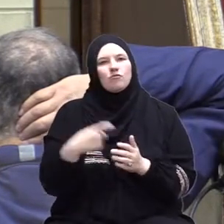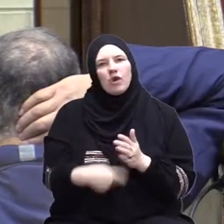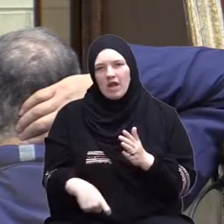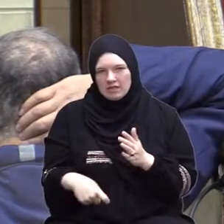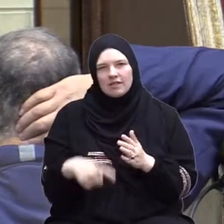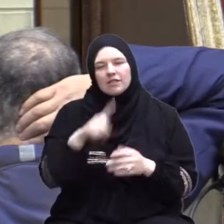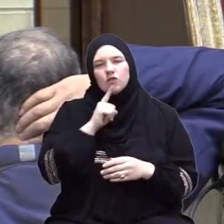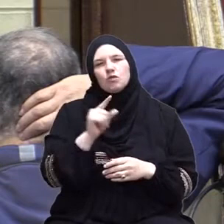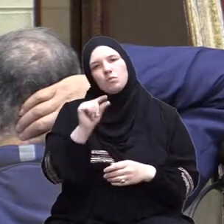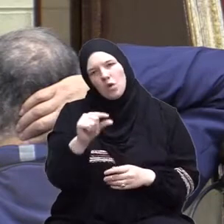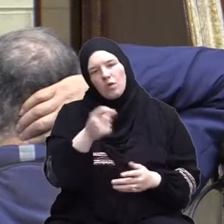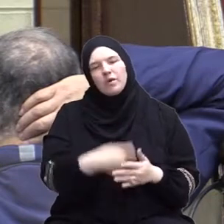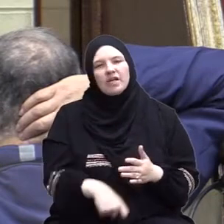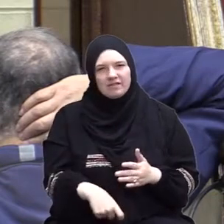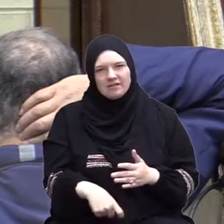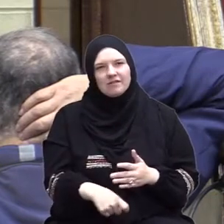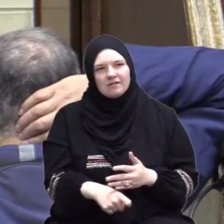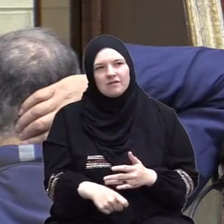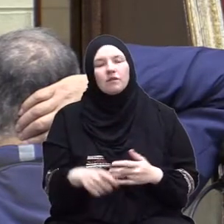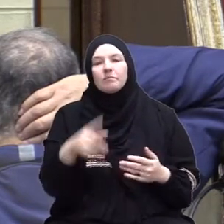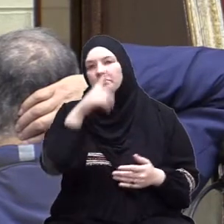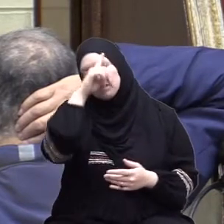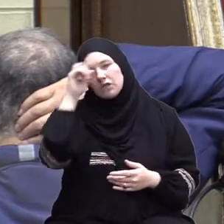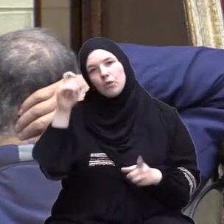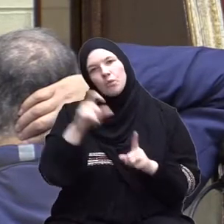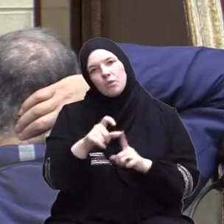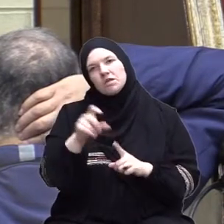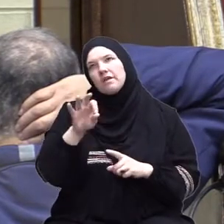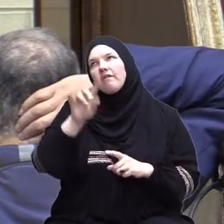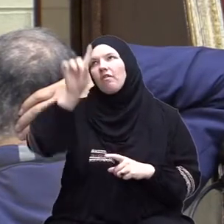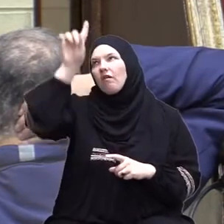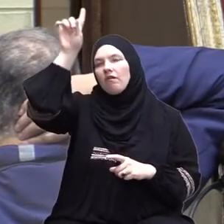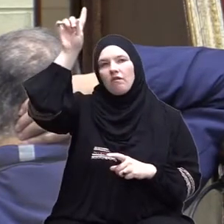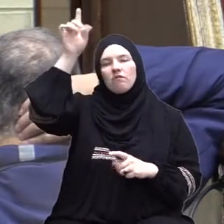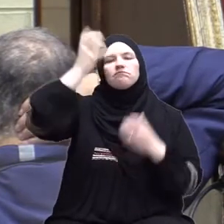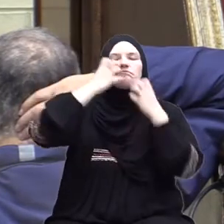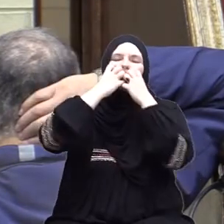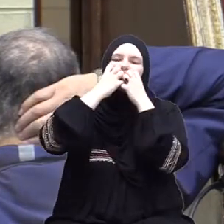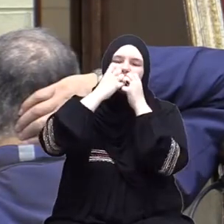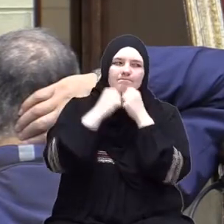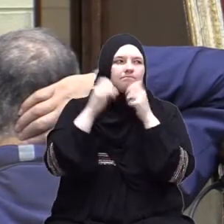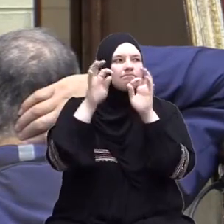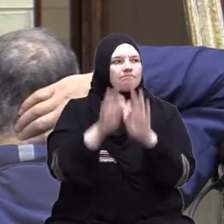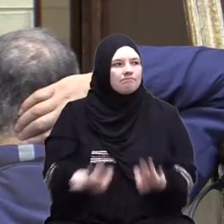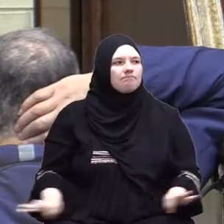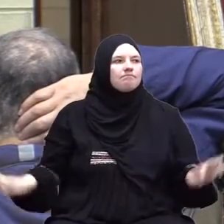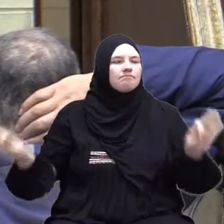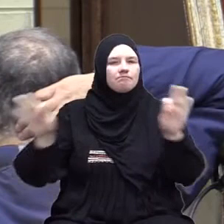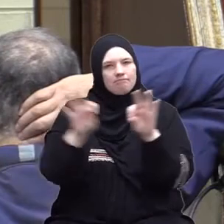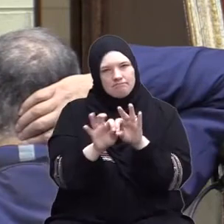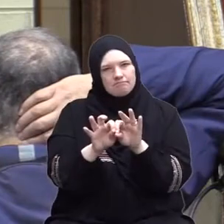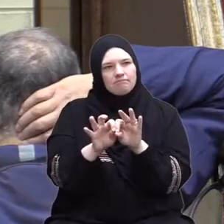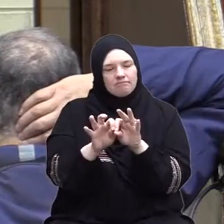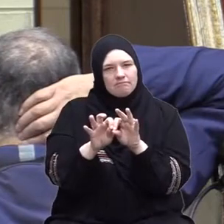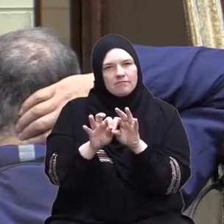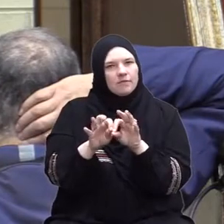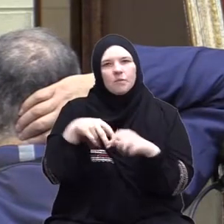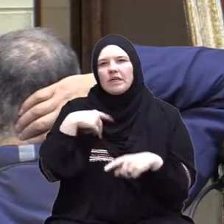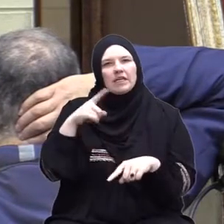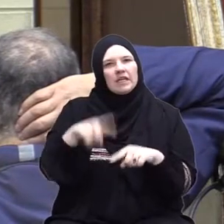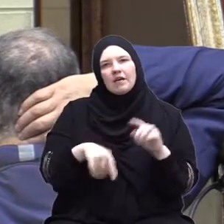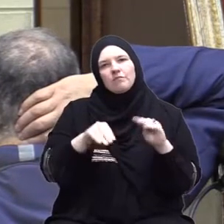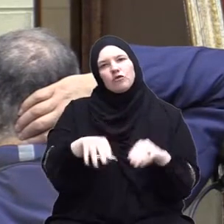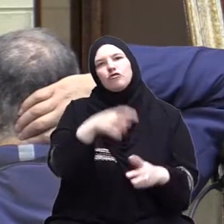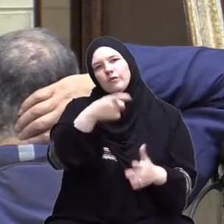Any price is a small price, because the words of Allah are invaluable. You can't put